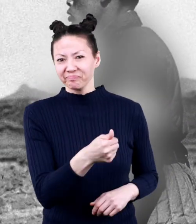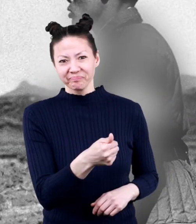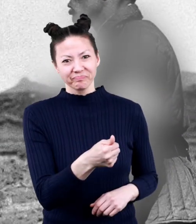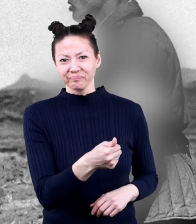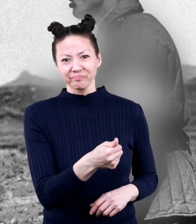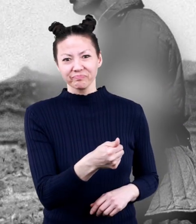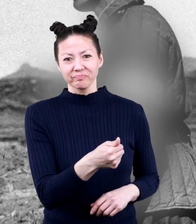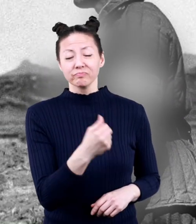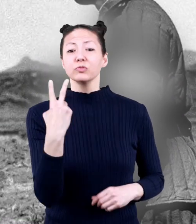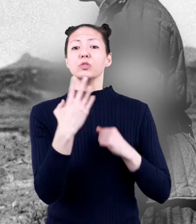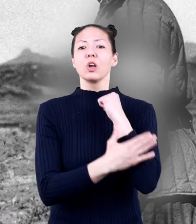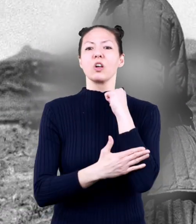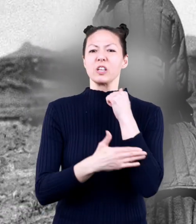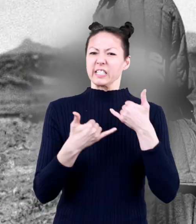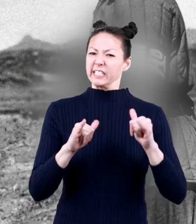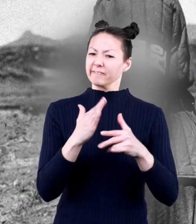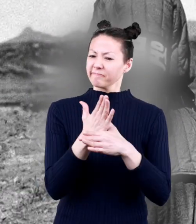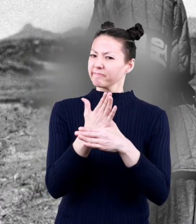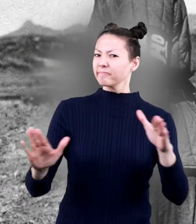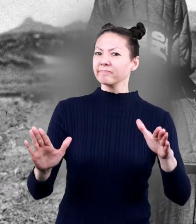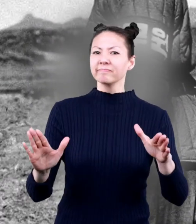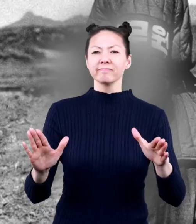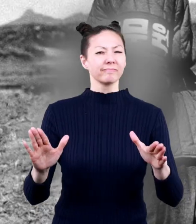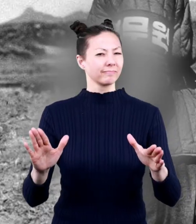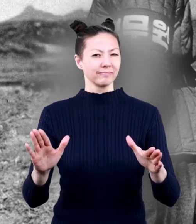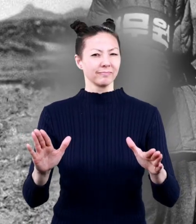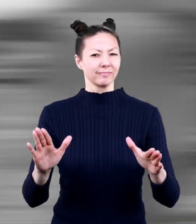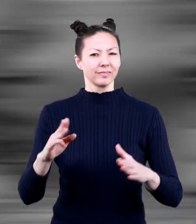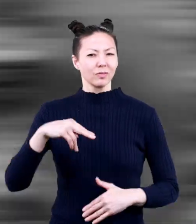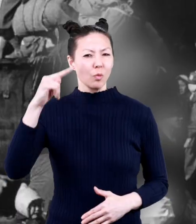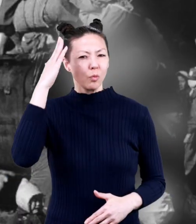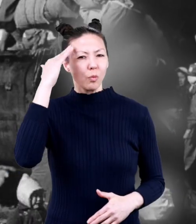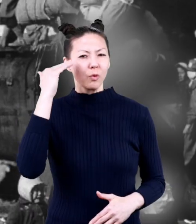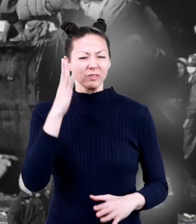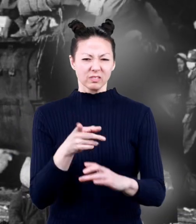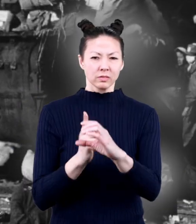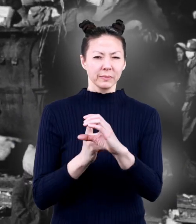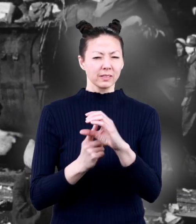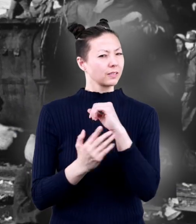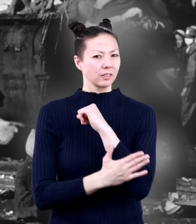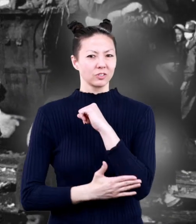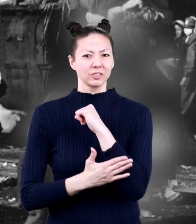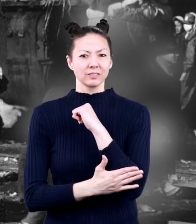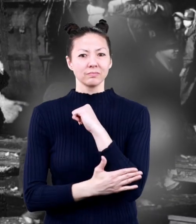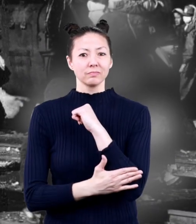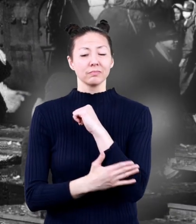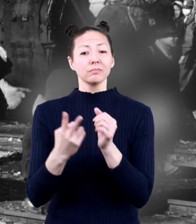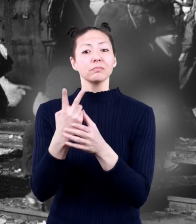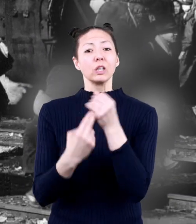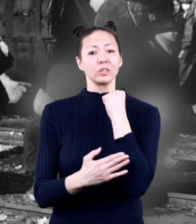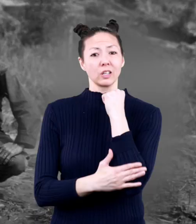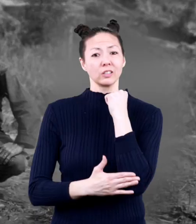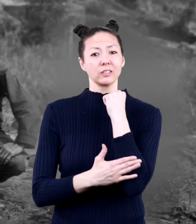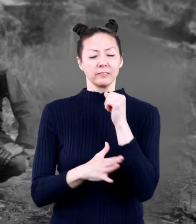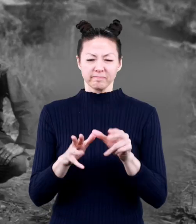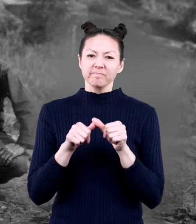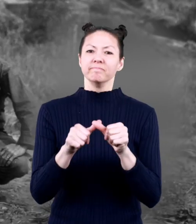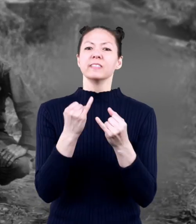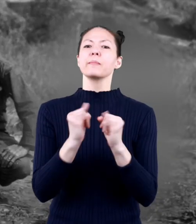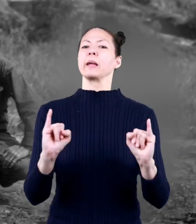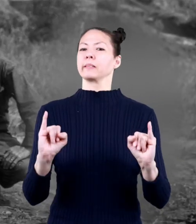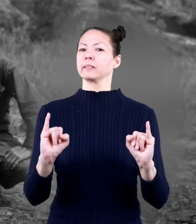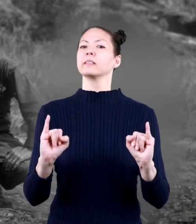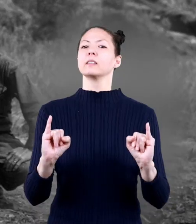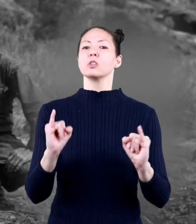things did not change. The two countries were still divided. North Korea is a communist country, but both